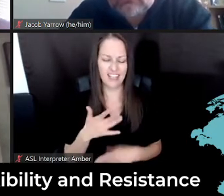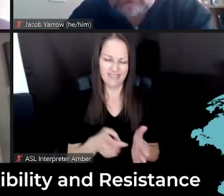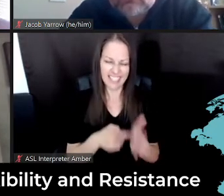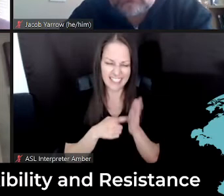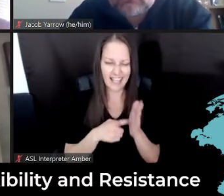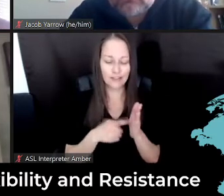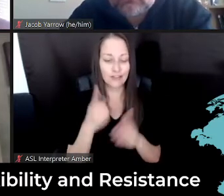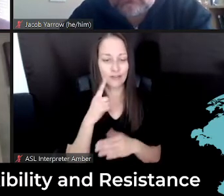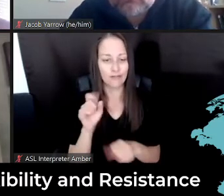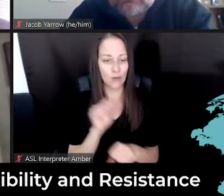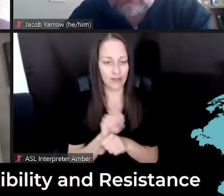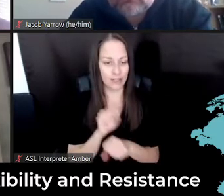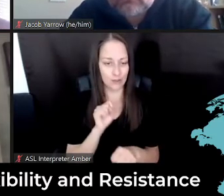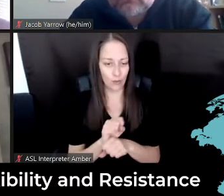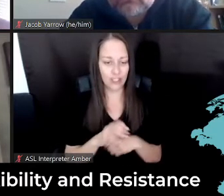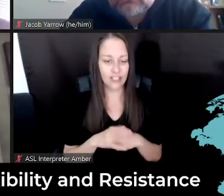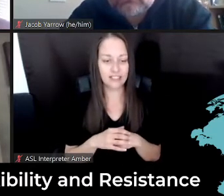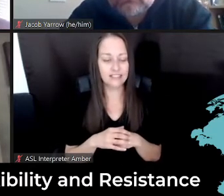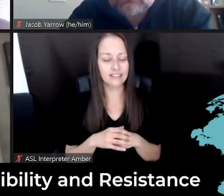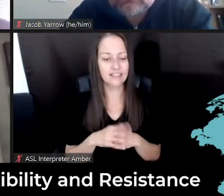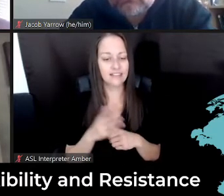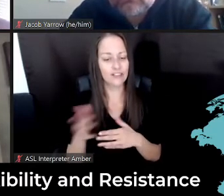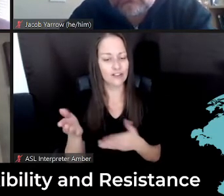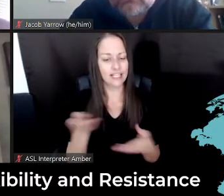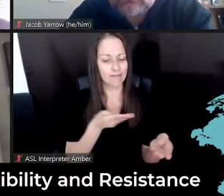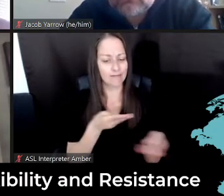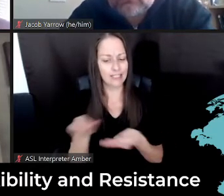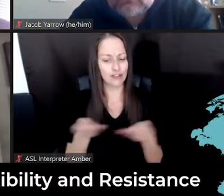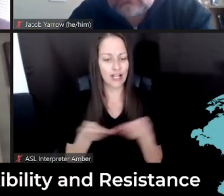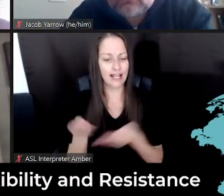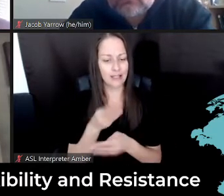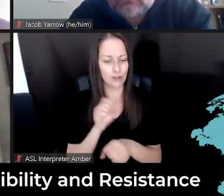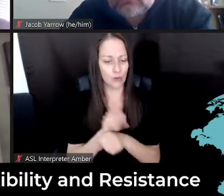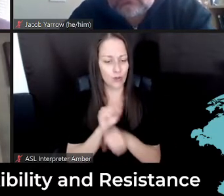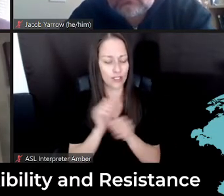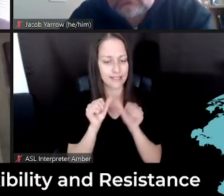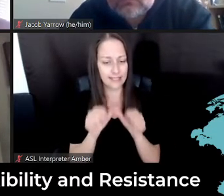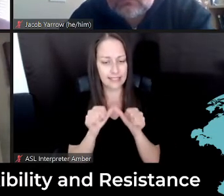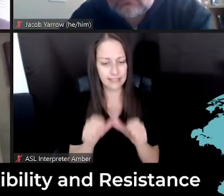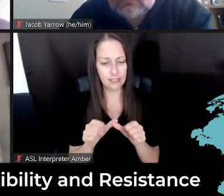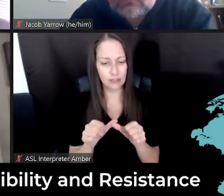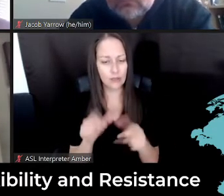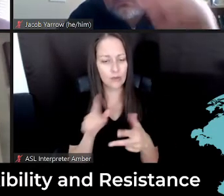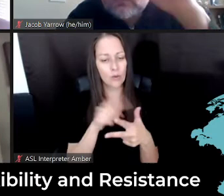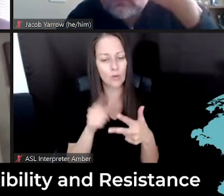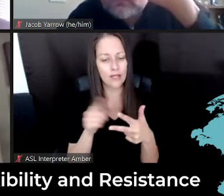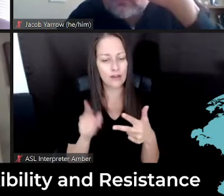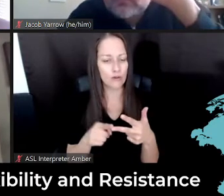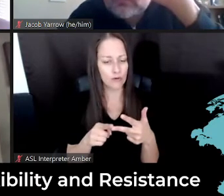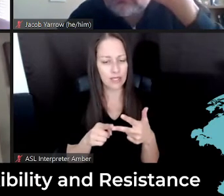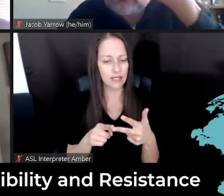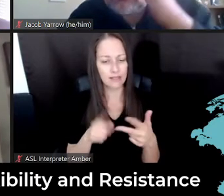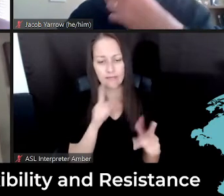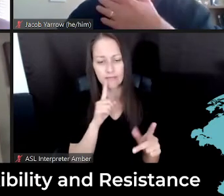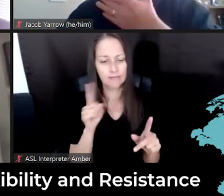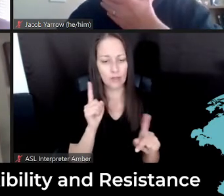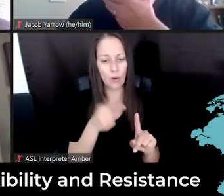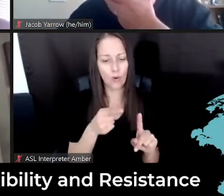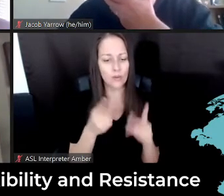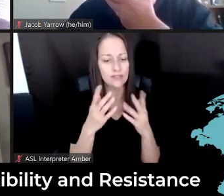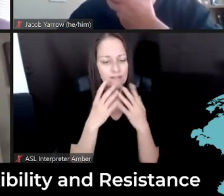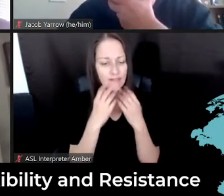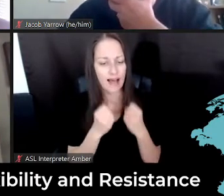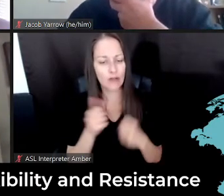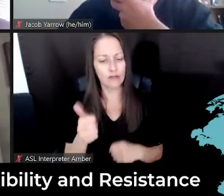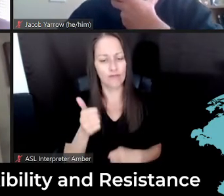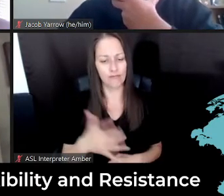international exchange work to continue. What are three goals or values that you find most important? And related to that, what